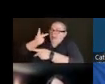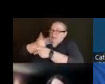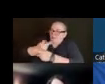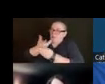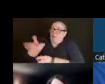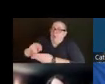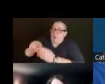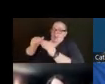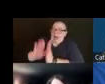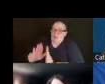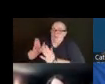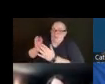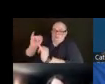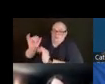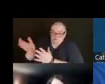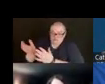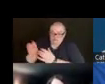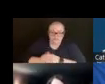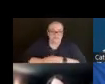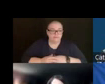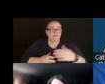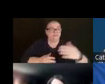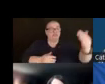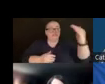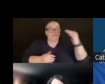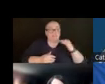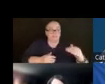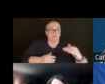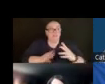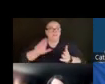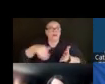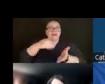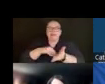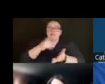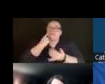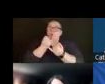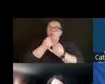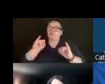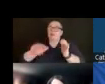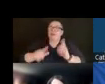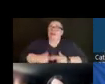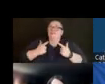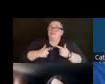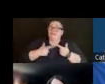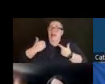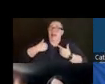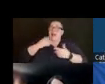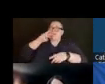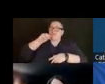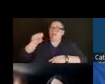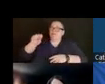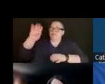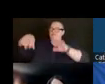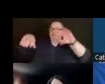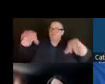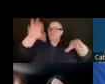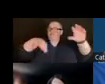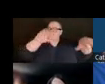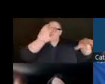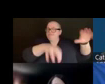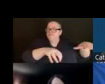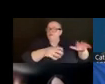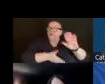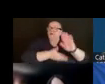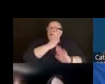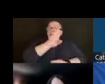are 15 of them in Massachusetts. They are run by and for people with disabilities. They are completely outside of the DDS system, so